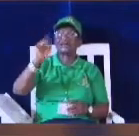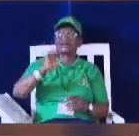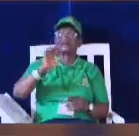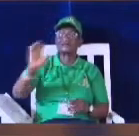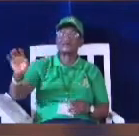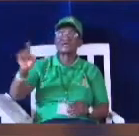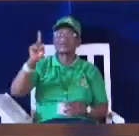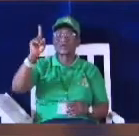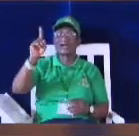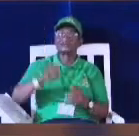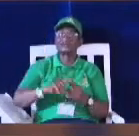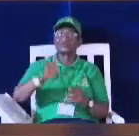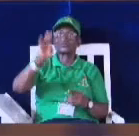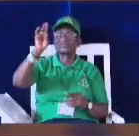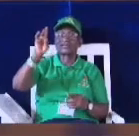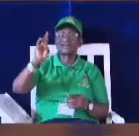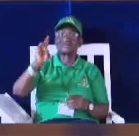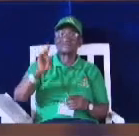7.